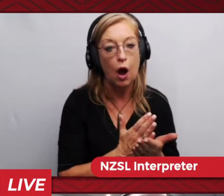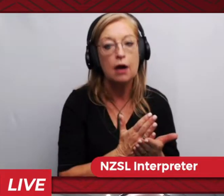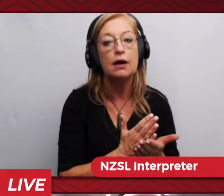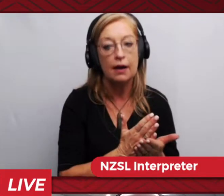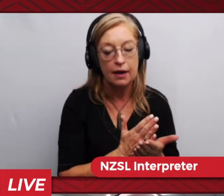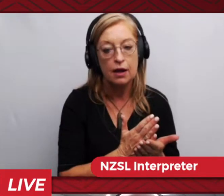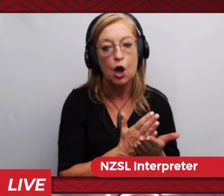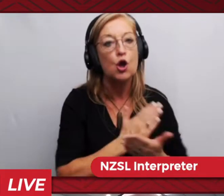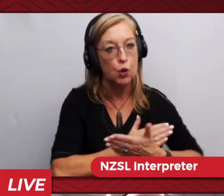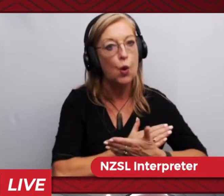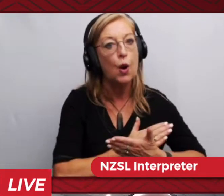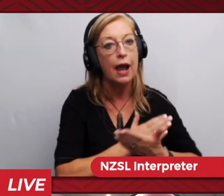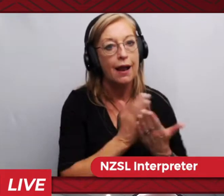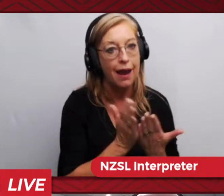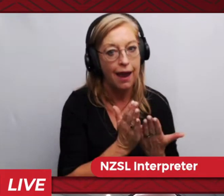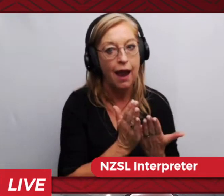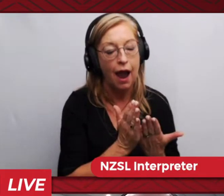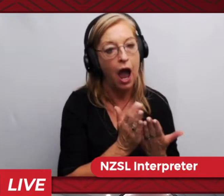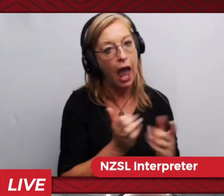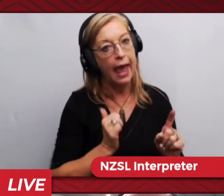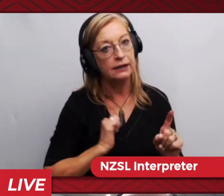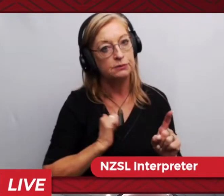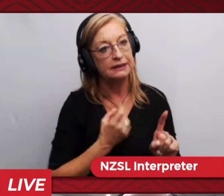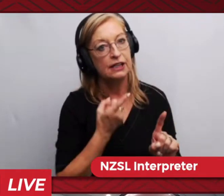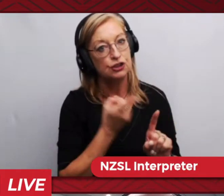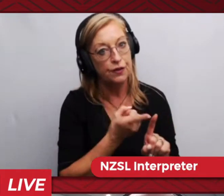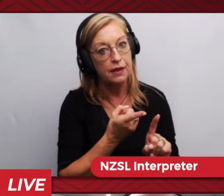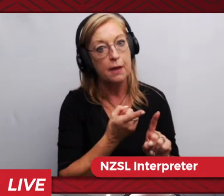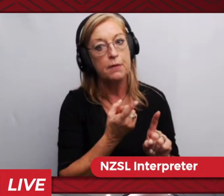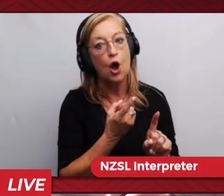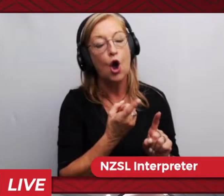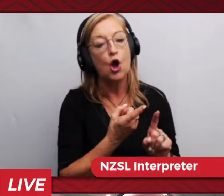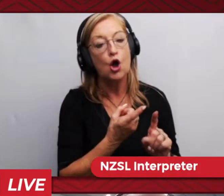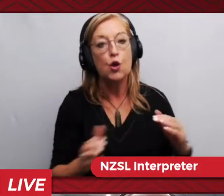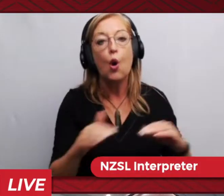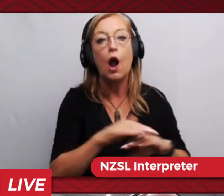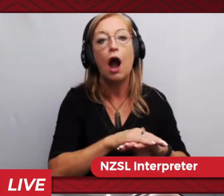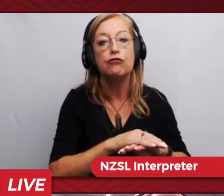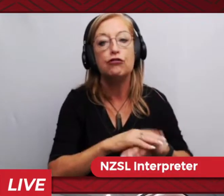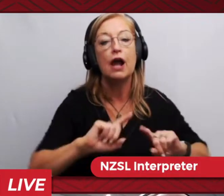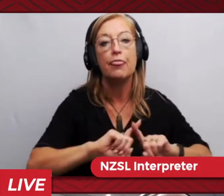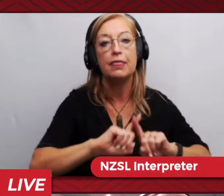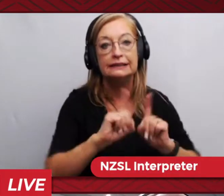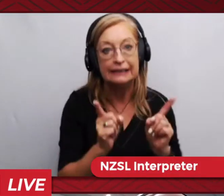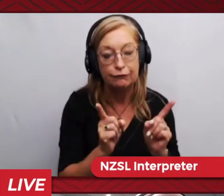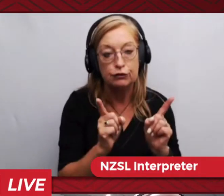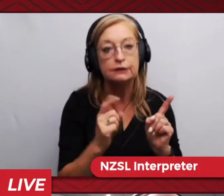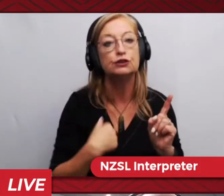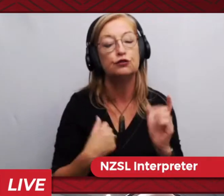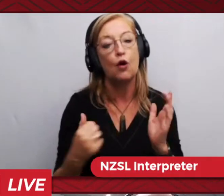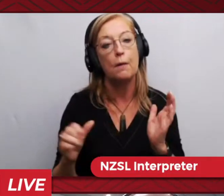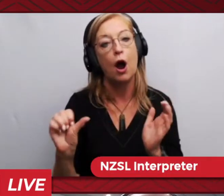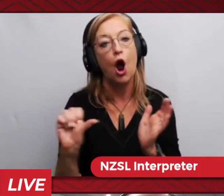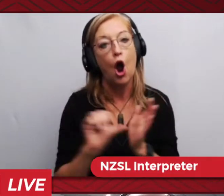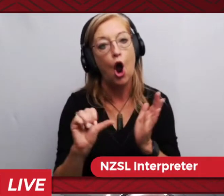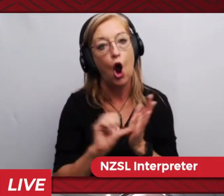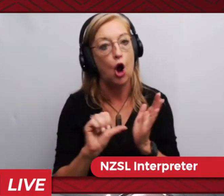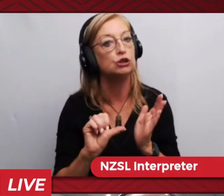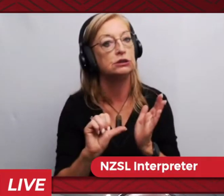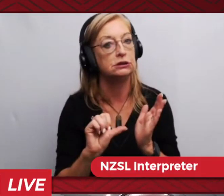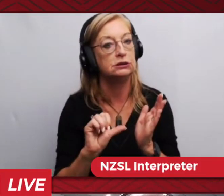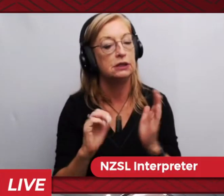you're only trying to cover the difference, because otherwise you can get into difficult fringe benefit